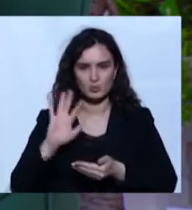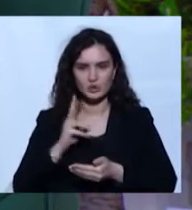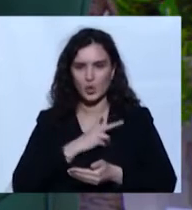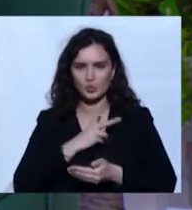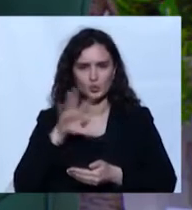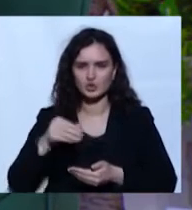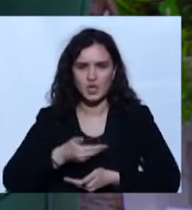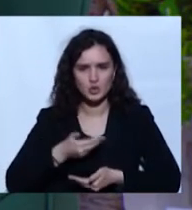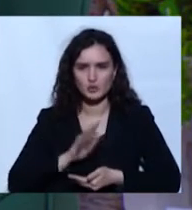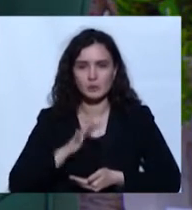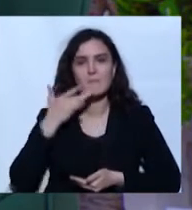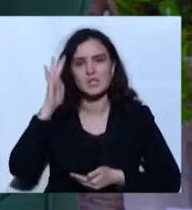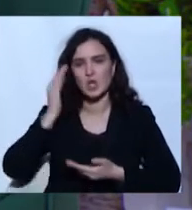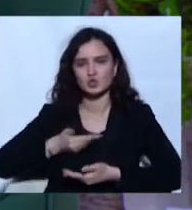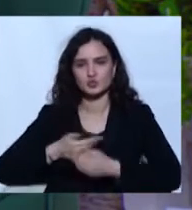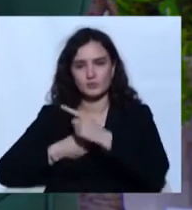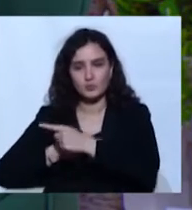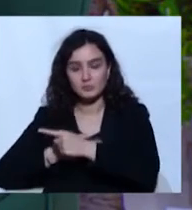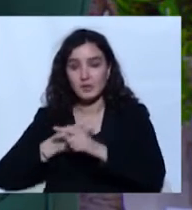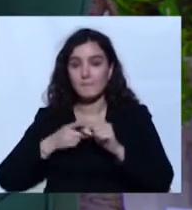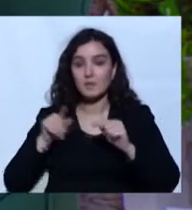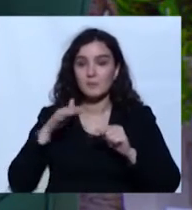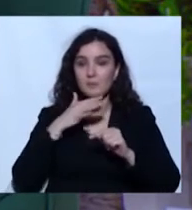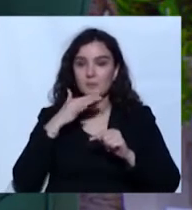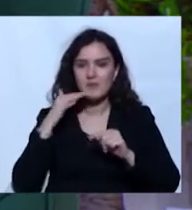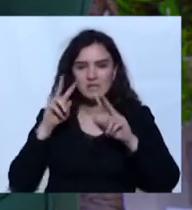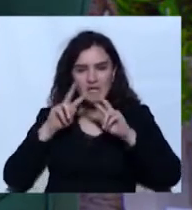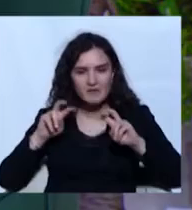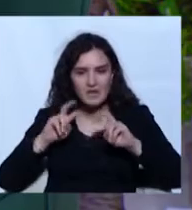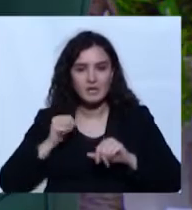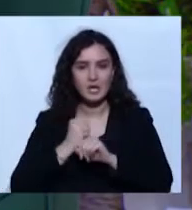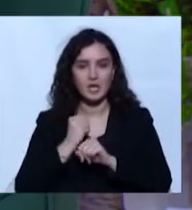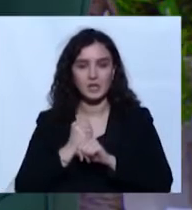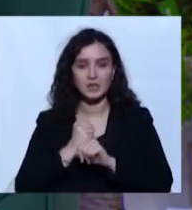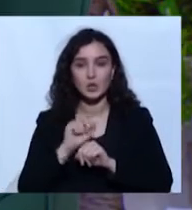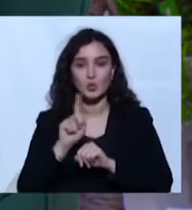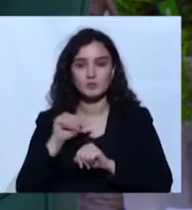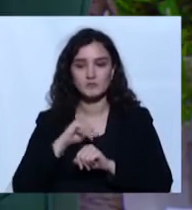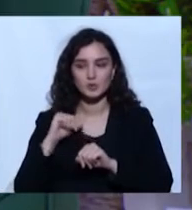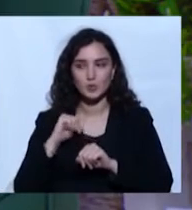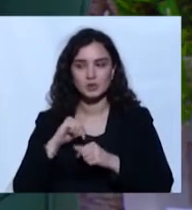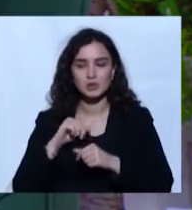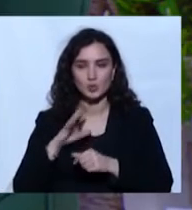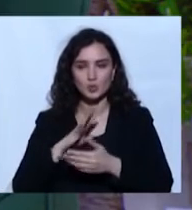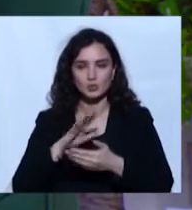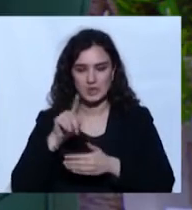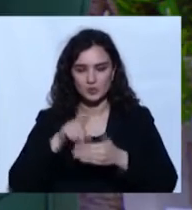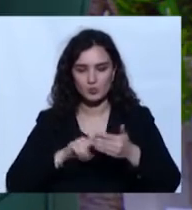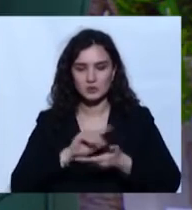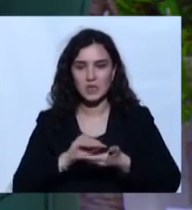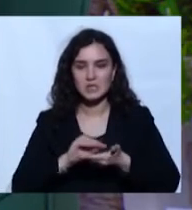London, England, as we know, but he did a lot of research to make sure that he wrote his book